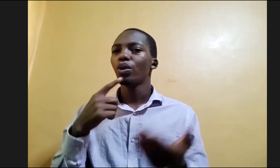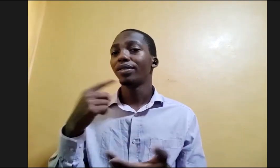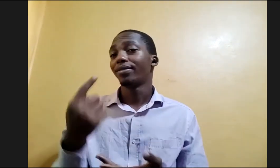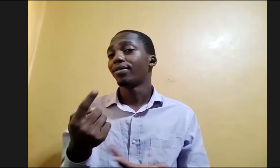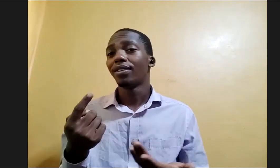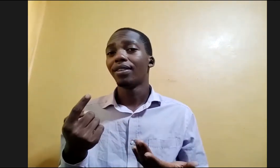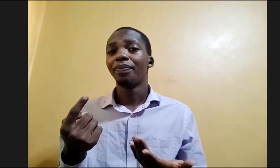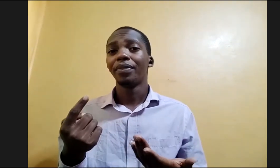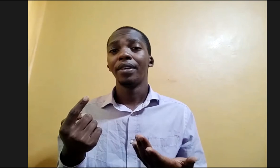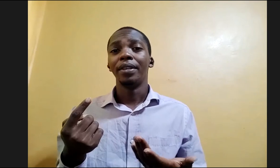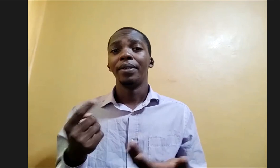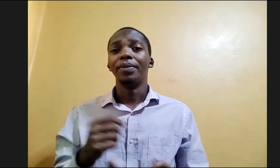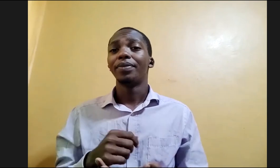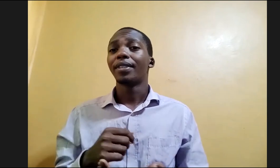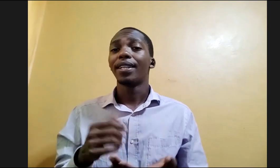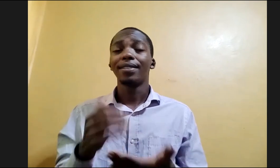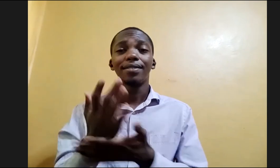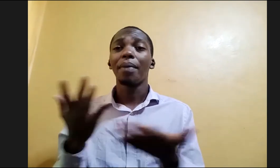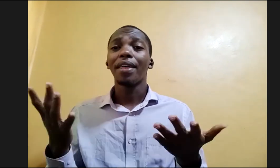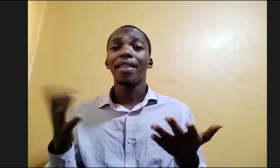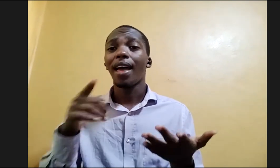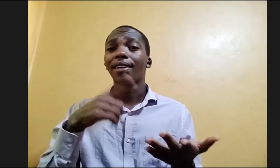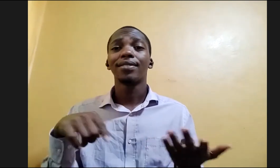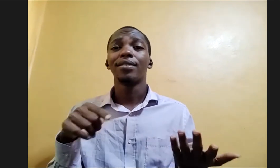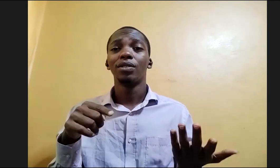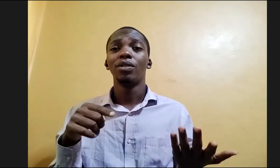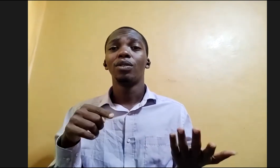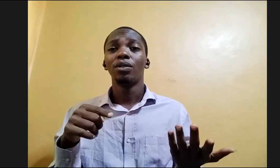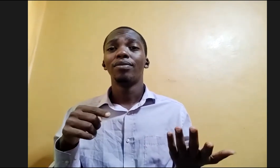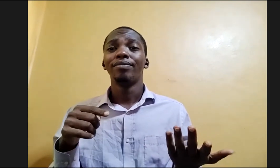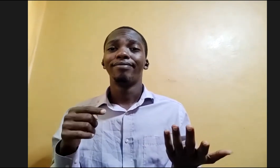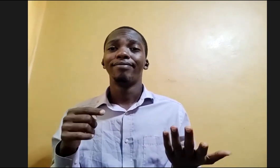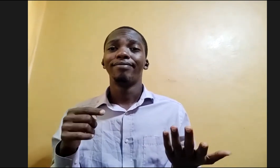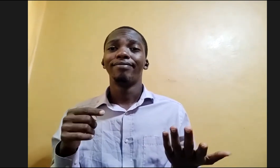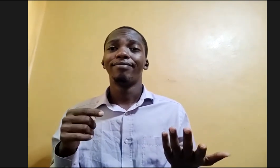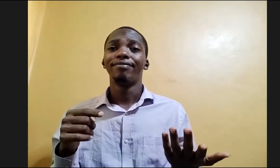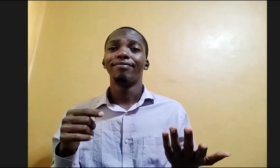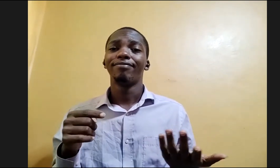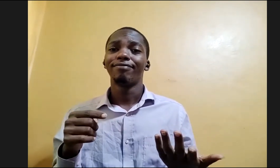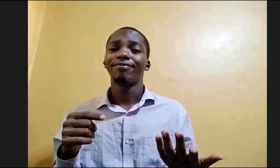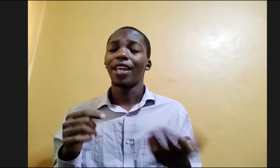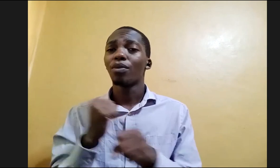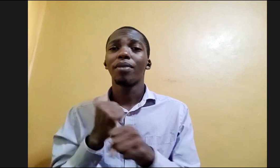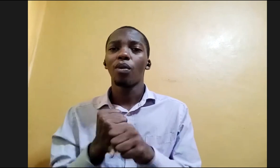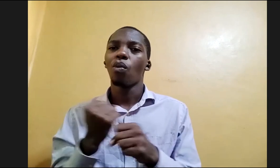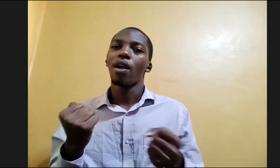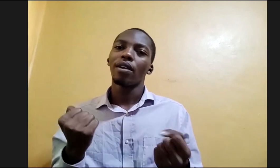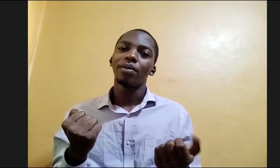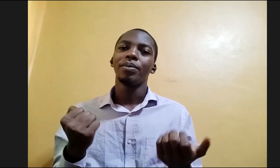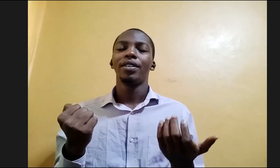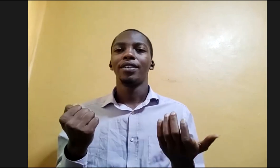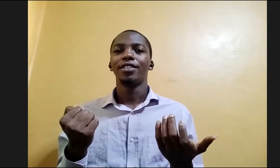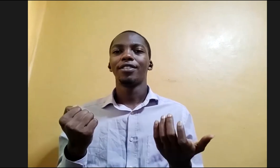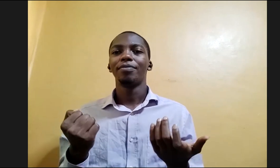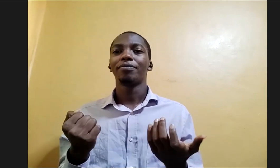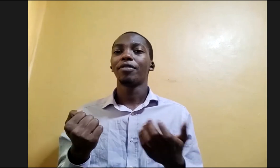on, and something that we as FTO have been working in the context of the